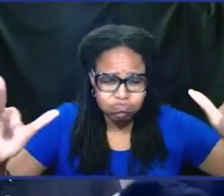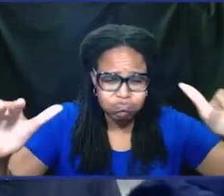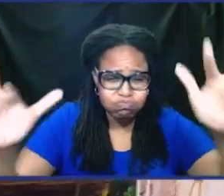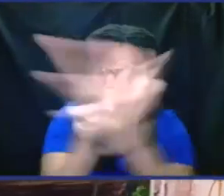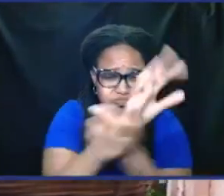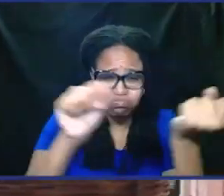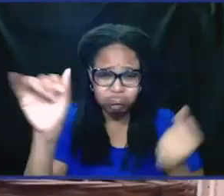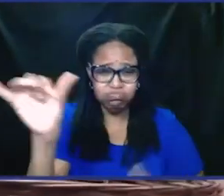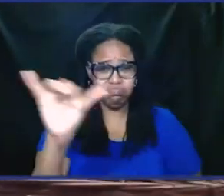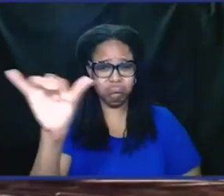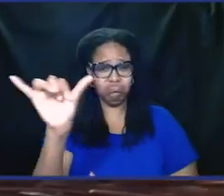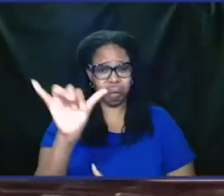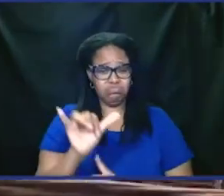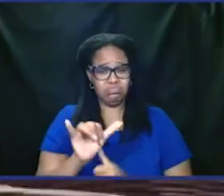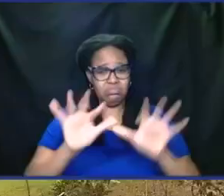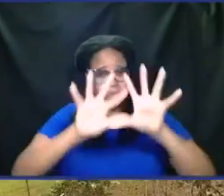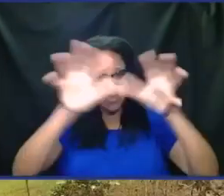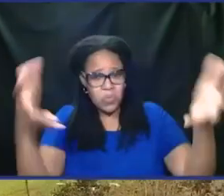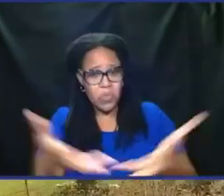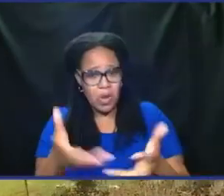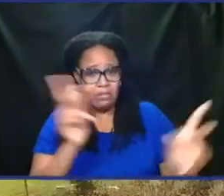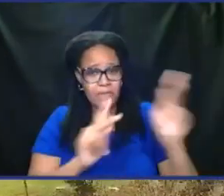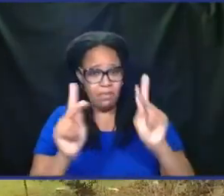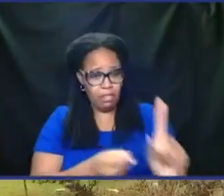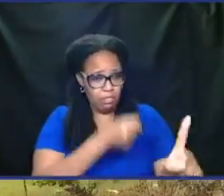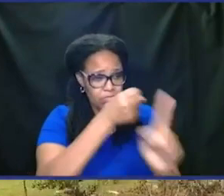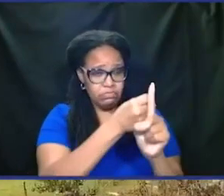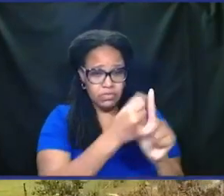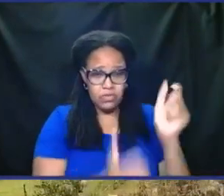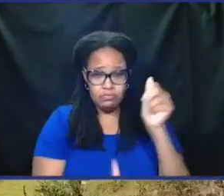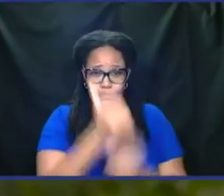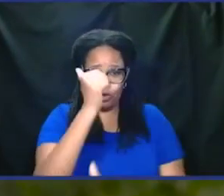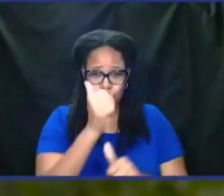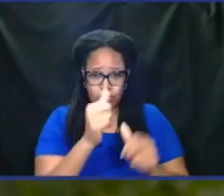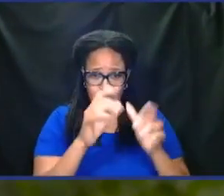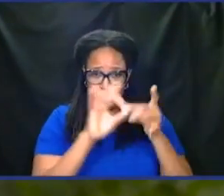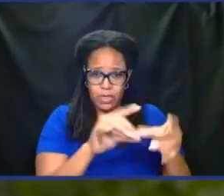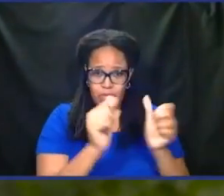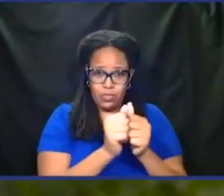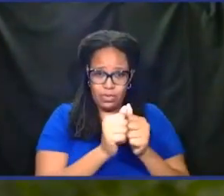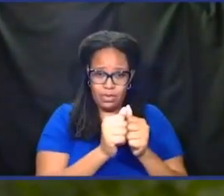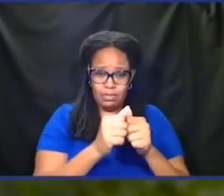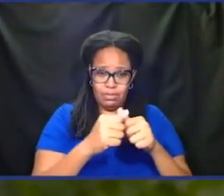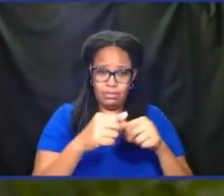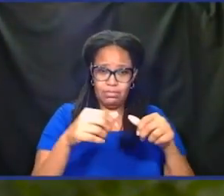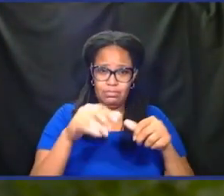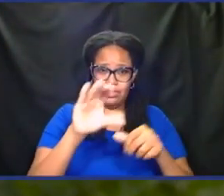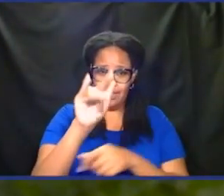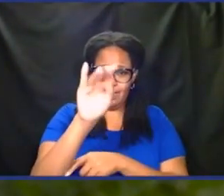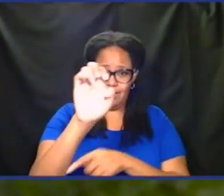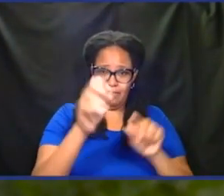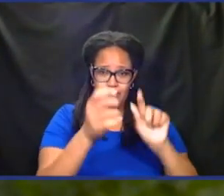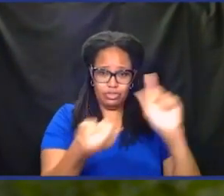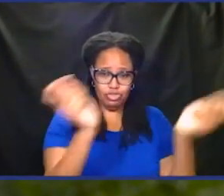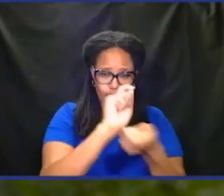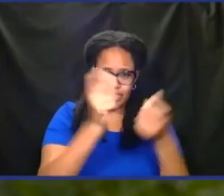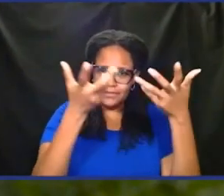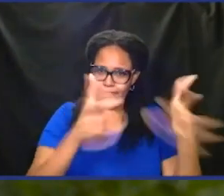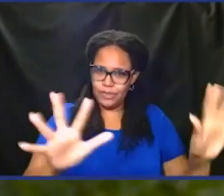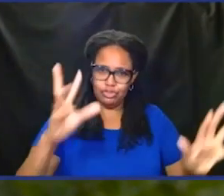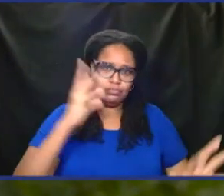climate change already bear the burden of poverty and oppression. That's true everywhere, in